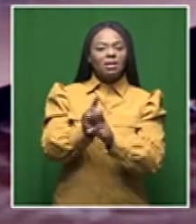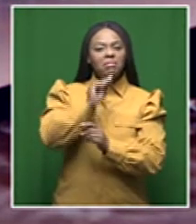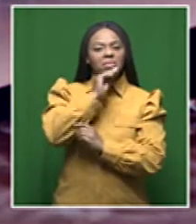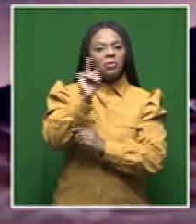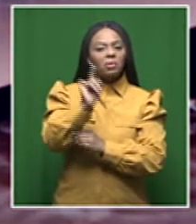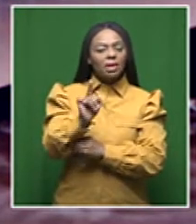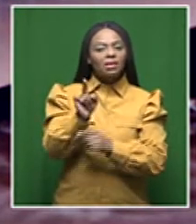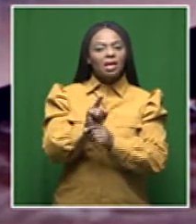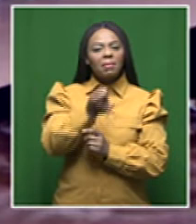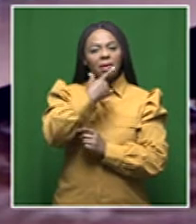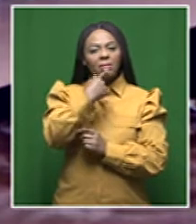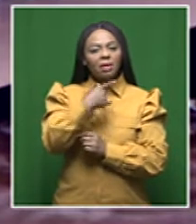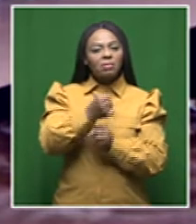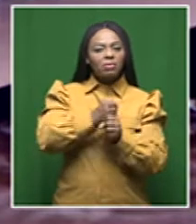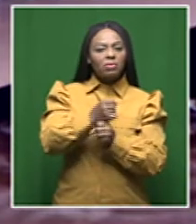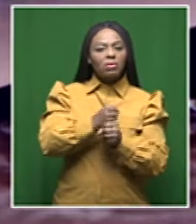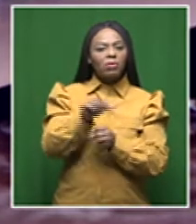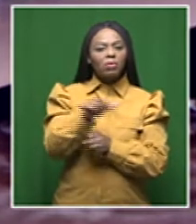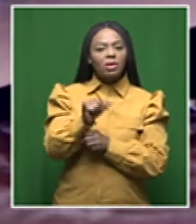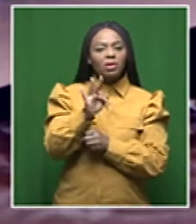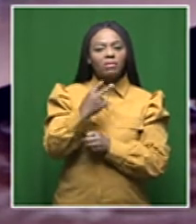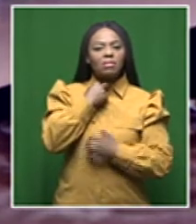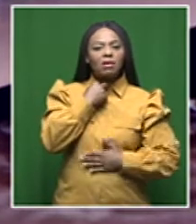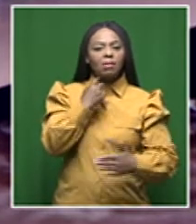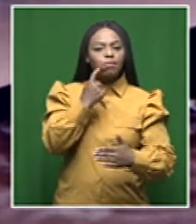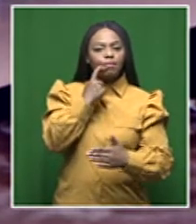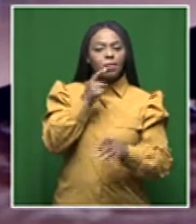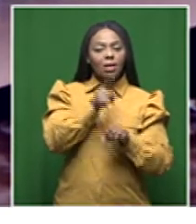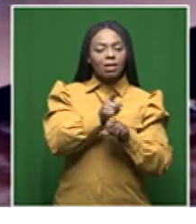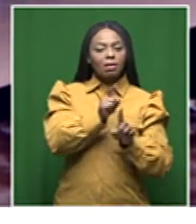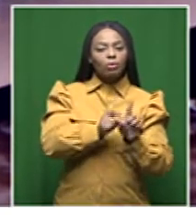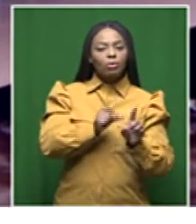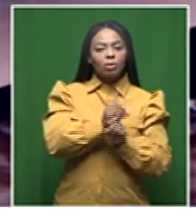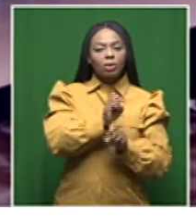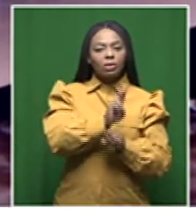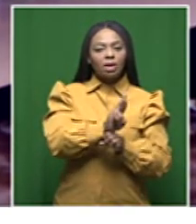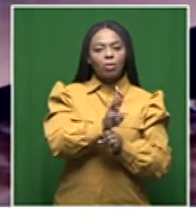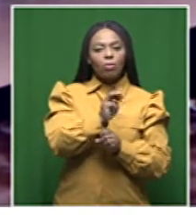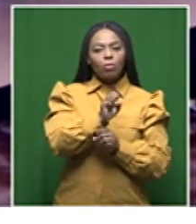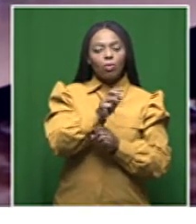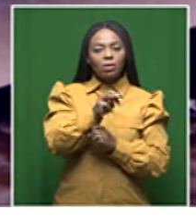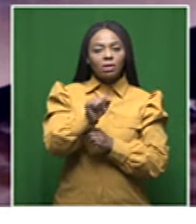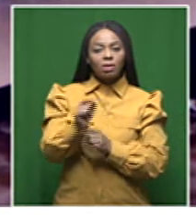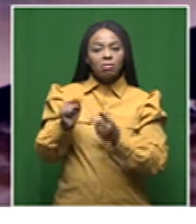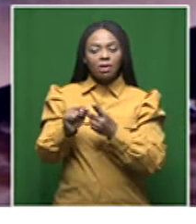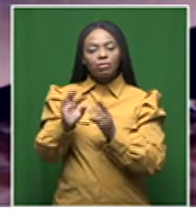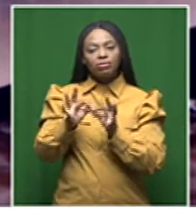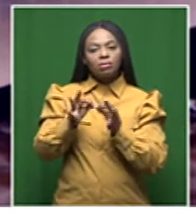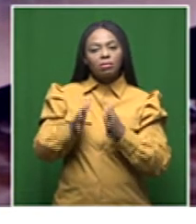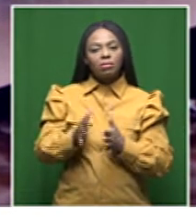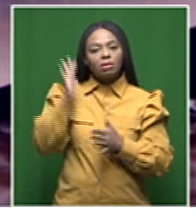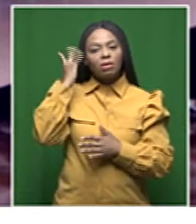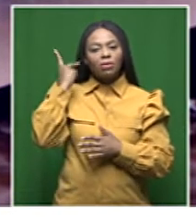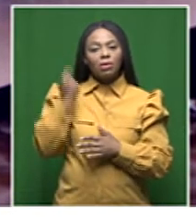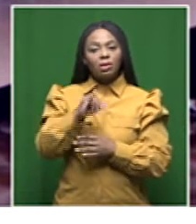is the main treatment method for infertility? Hello and welcome. I'm your host, Dr. Molatelo Mainetje-Bossman. Signing with us today is Trifosa Nzolengwe. June